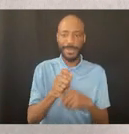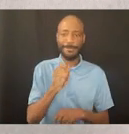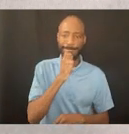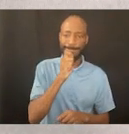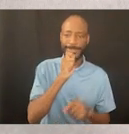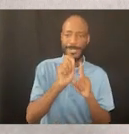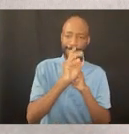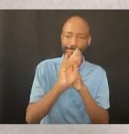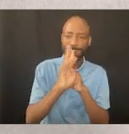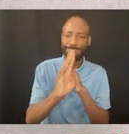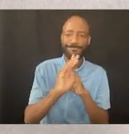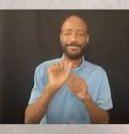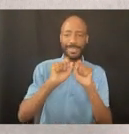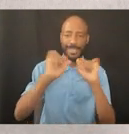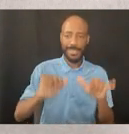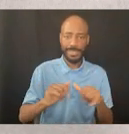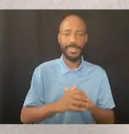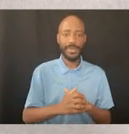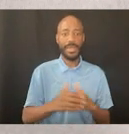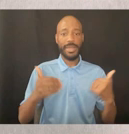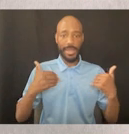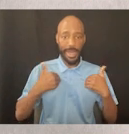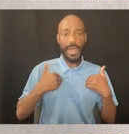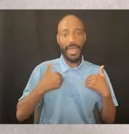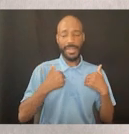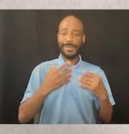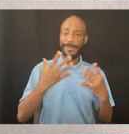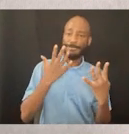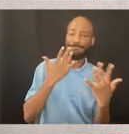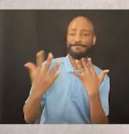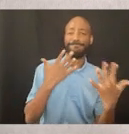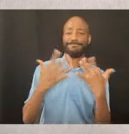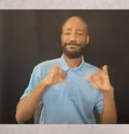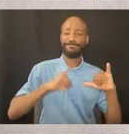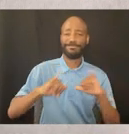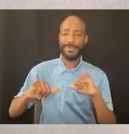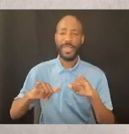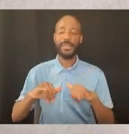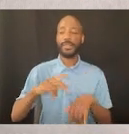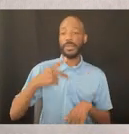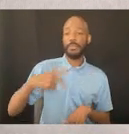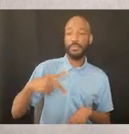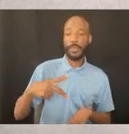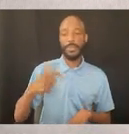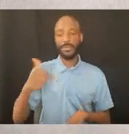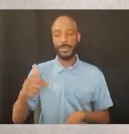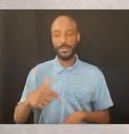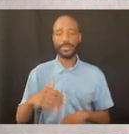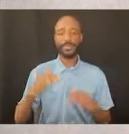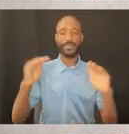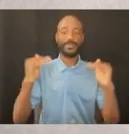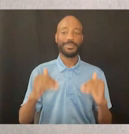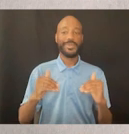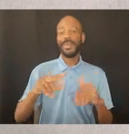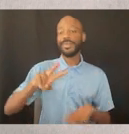The mask is decorated with golden fleur-de-lis and colorful patterns in purple and green. In the second